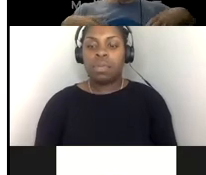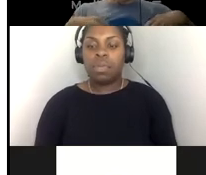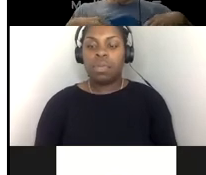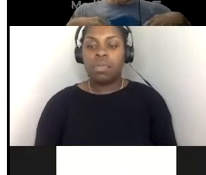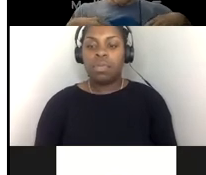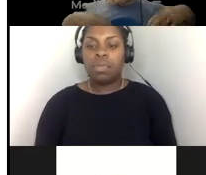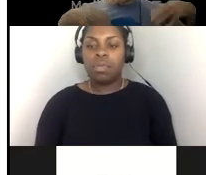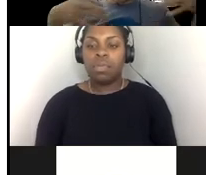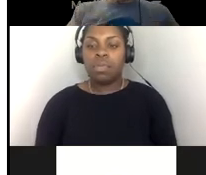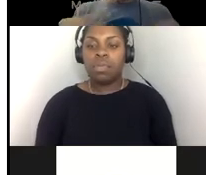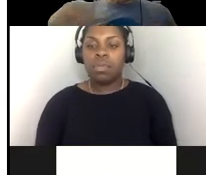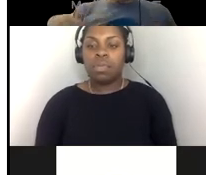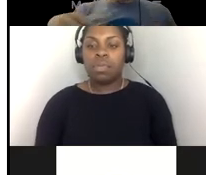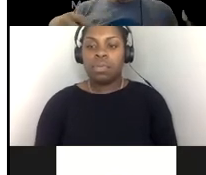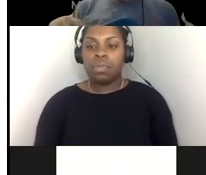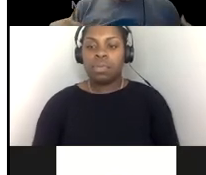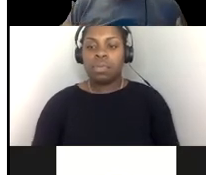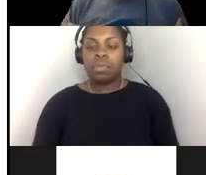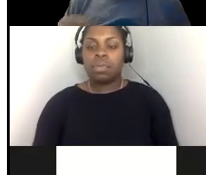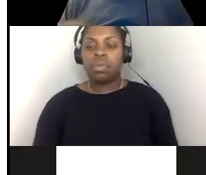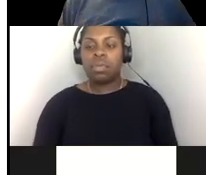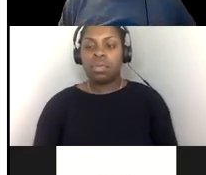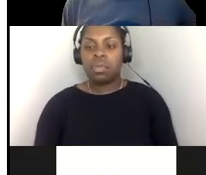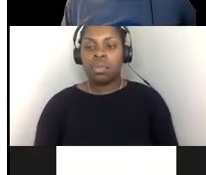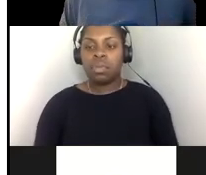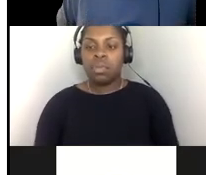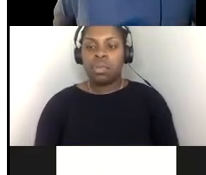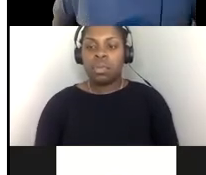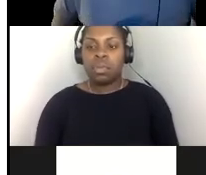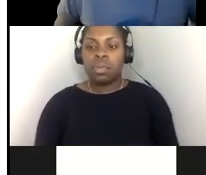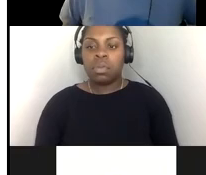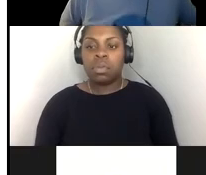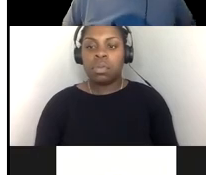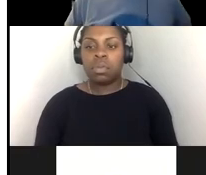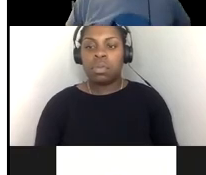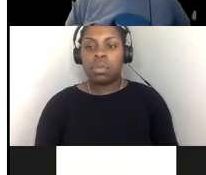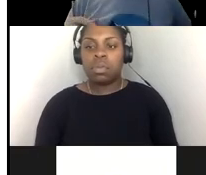should belong to us, that we're surrendering one way or another,